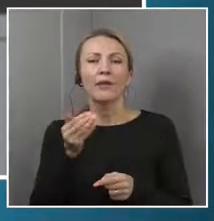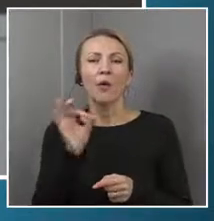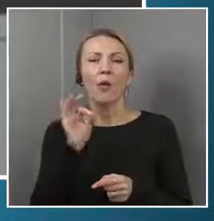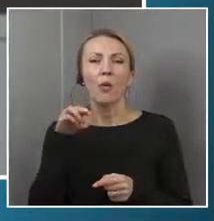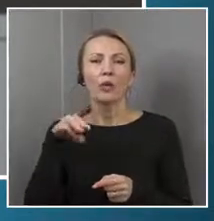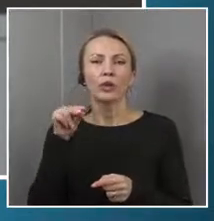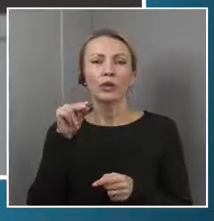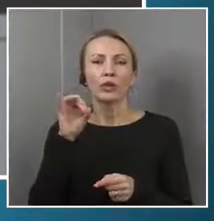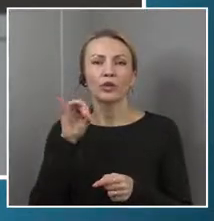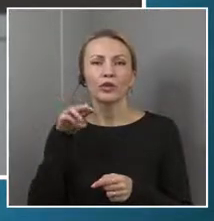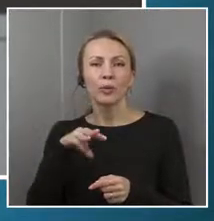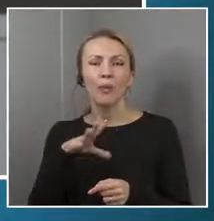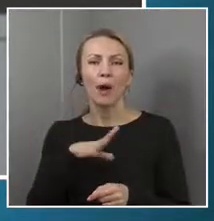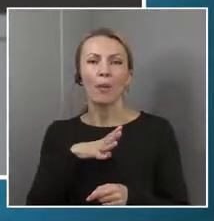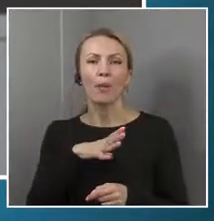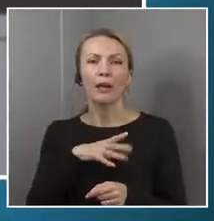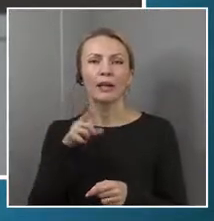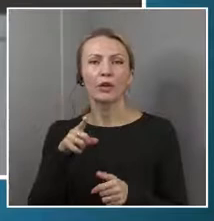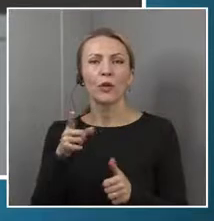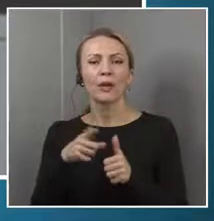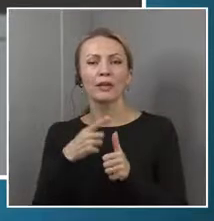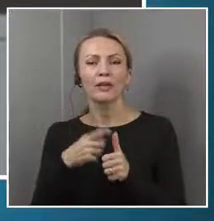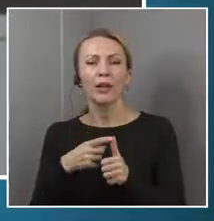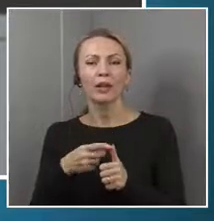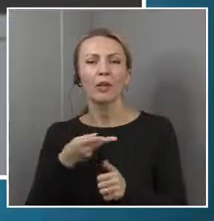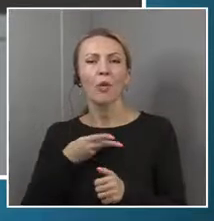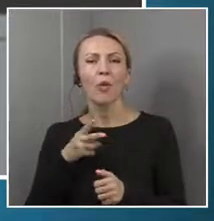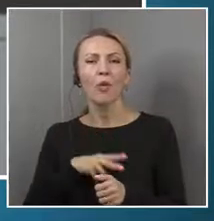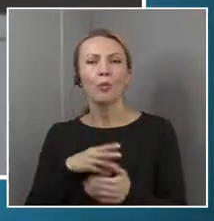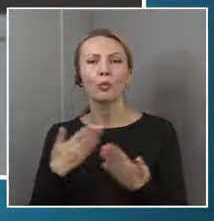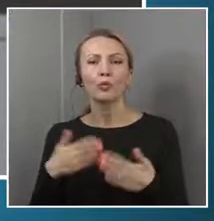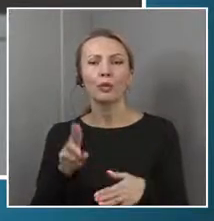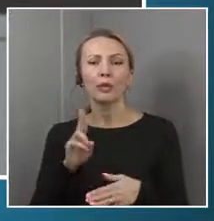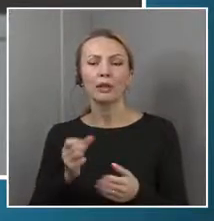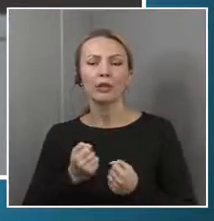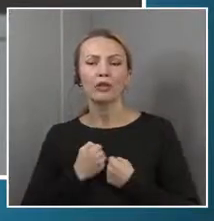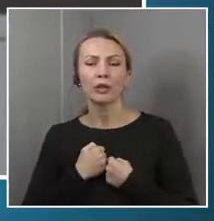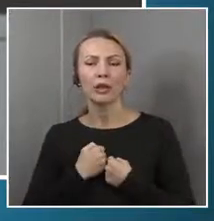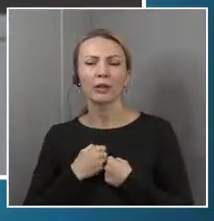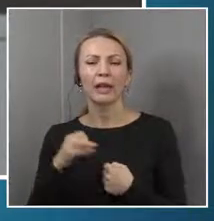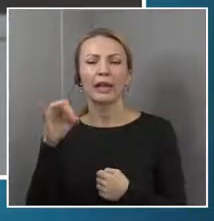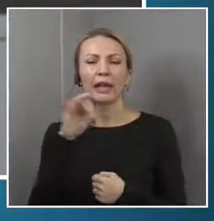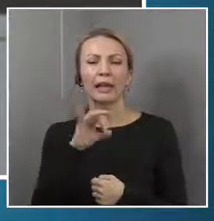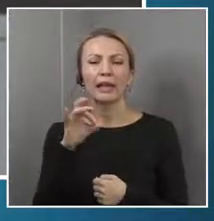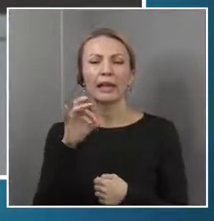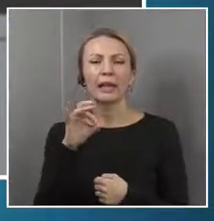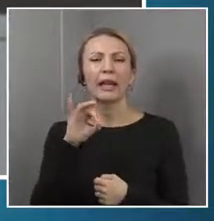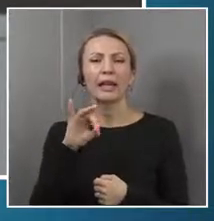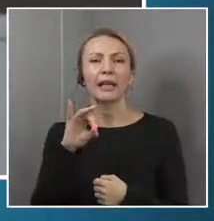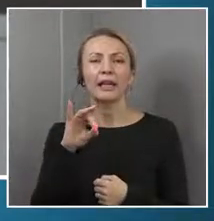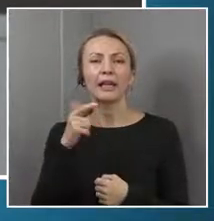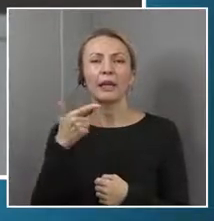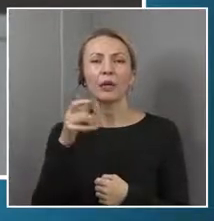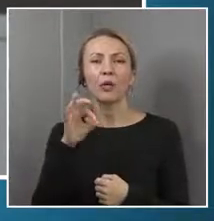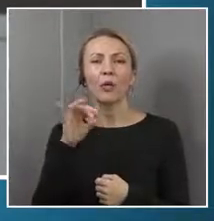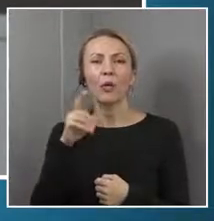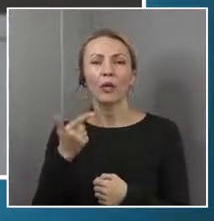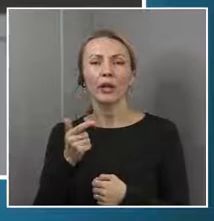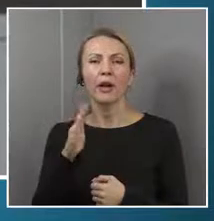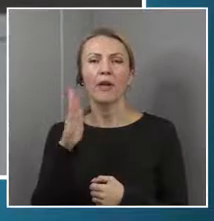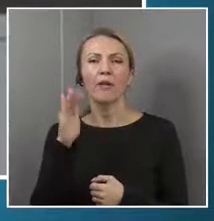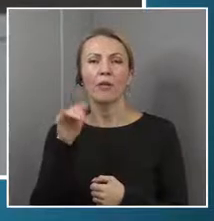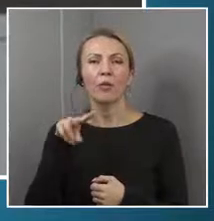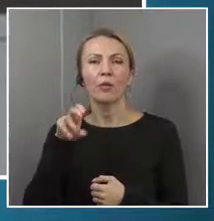My stepfather is one of the prominent artists of the 1960s. His name is Igor